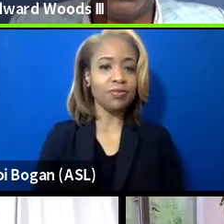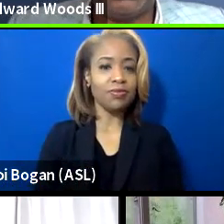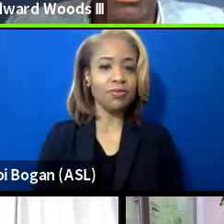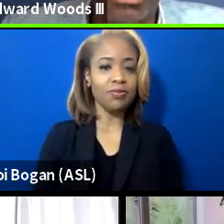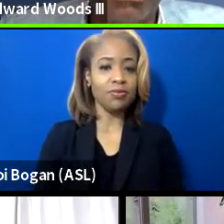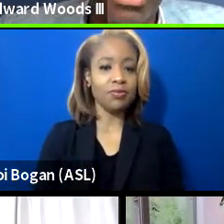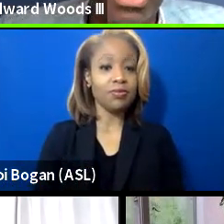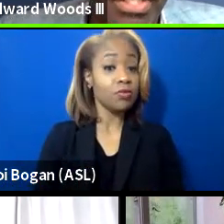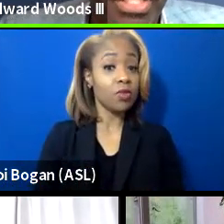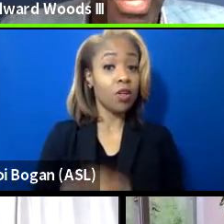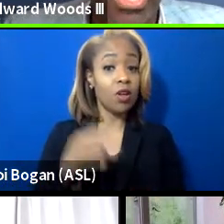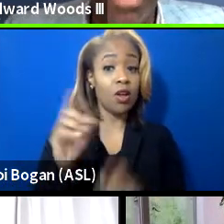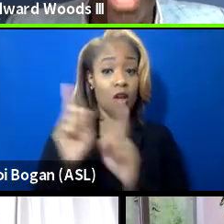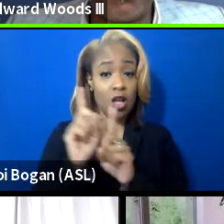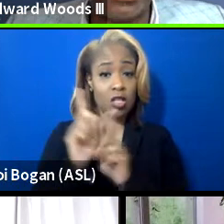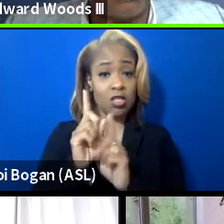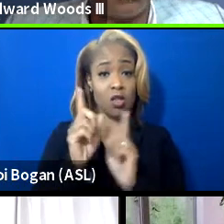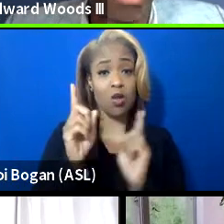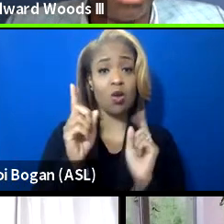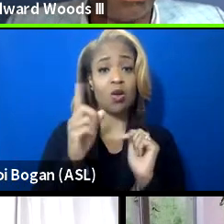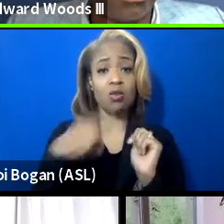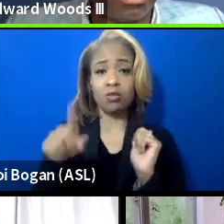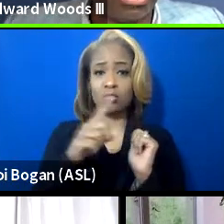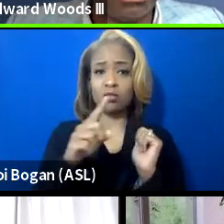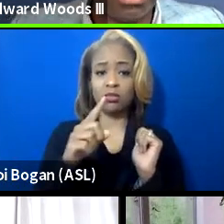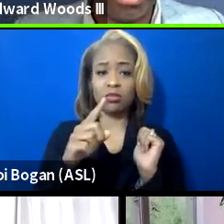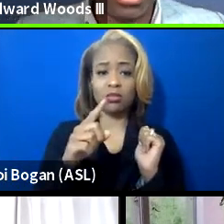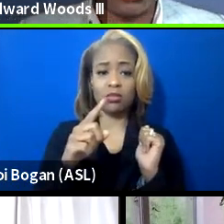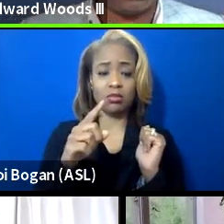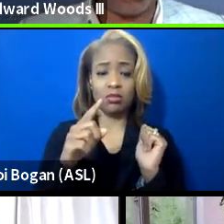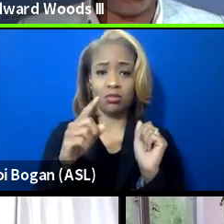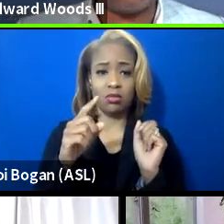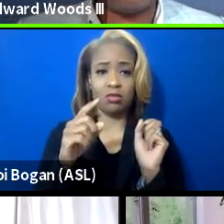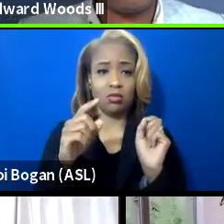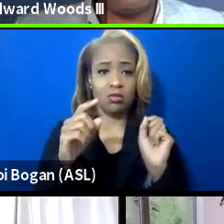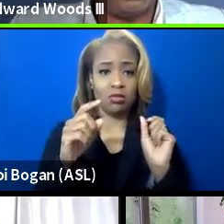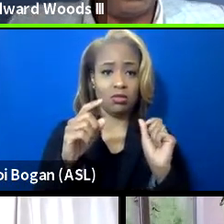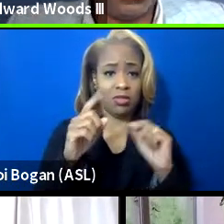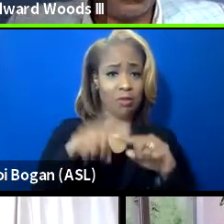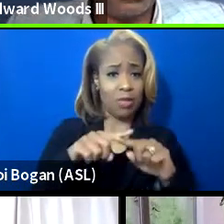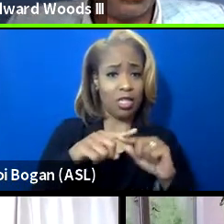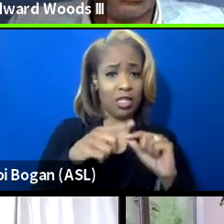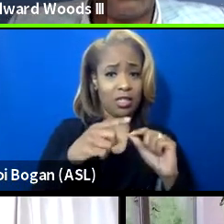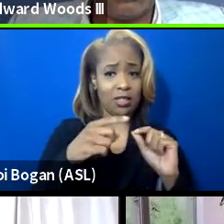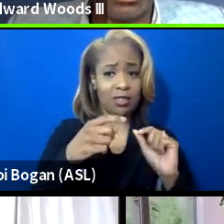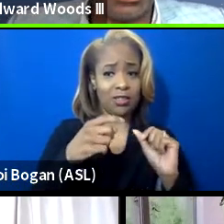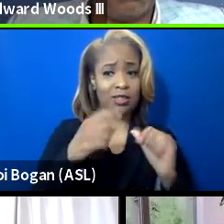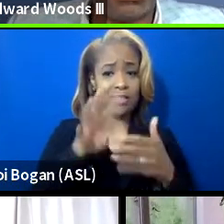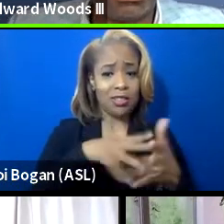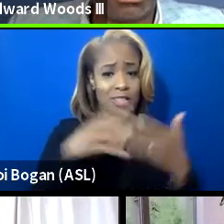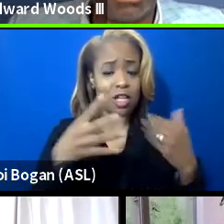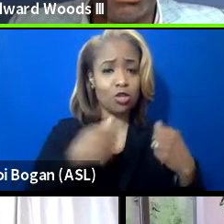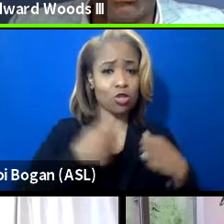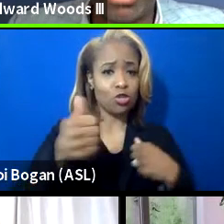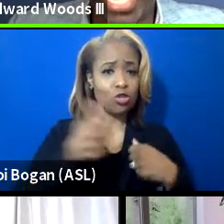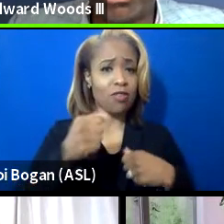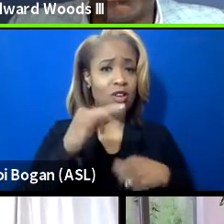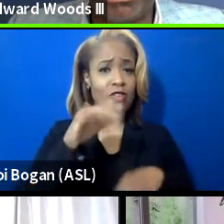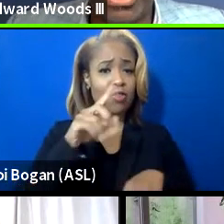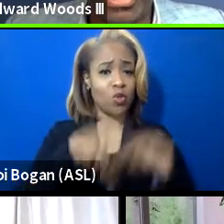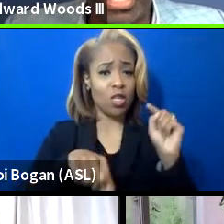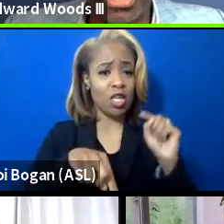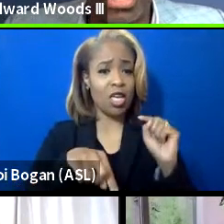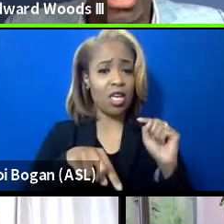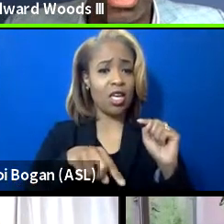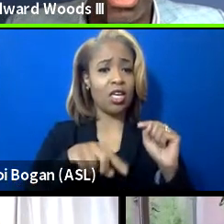And please note, commissioners, that you obviously have the right of refusal depending on travel and scheduling. If you're unable to do an